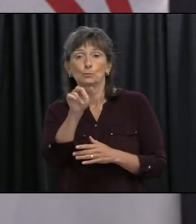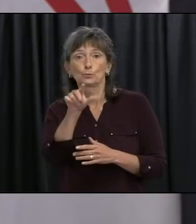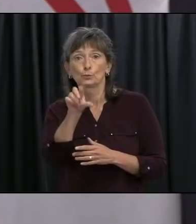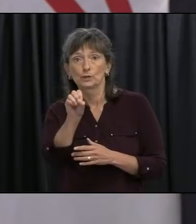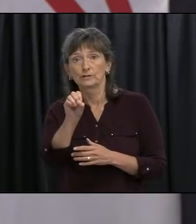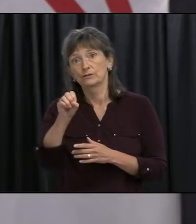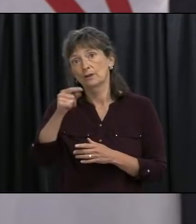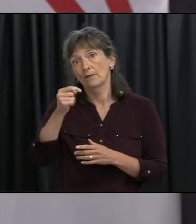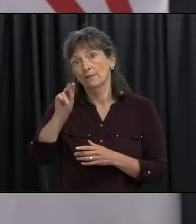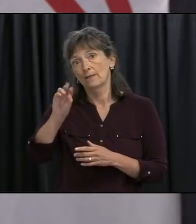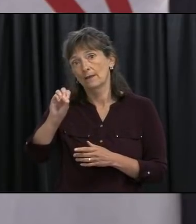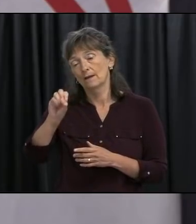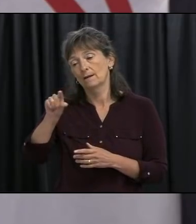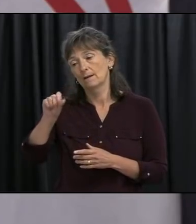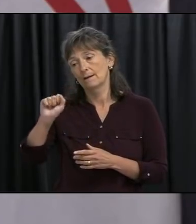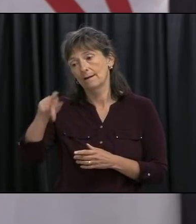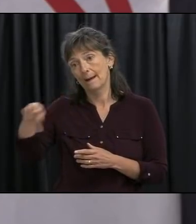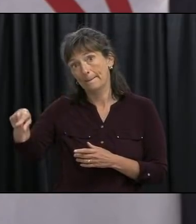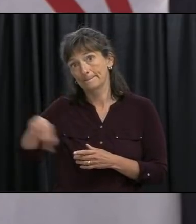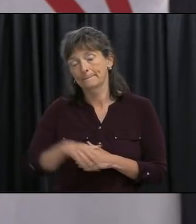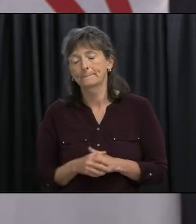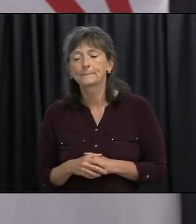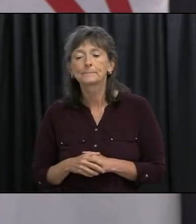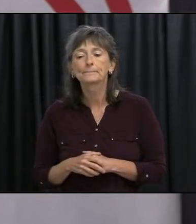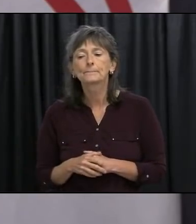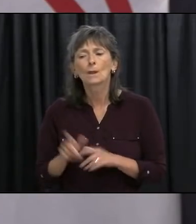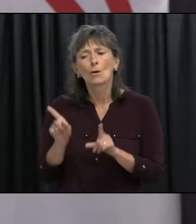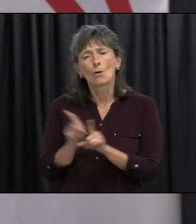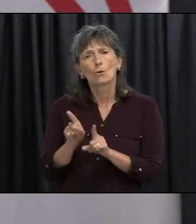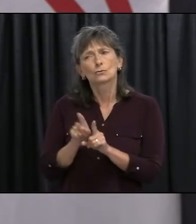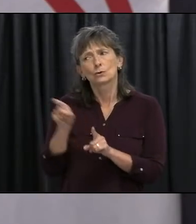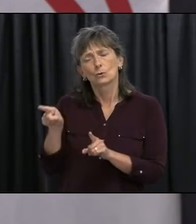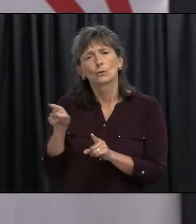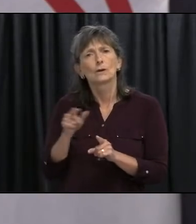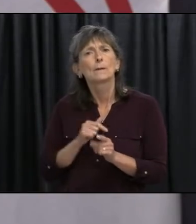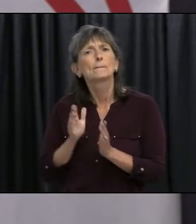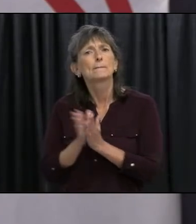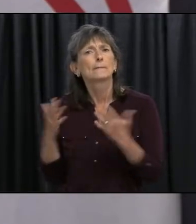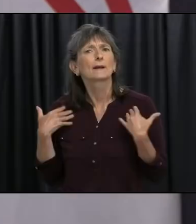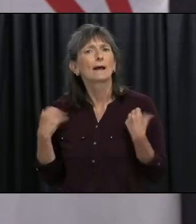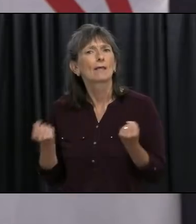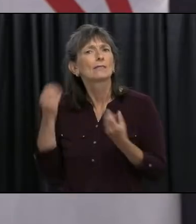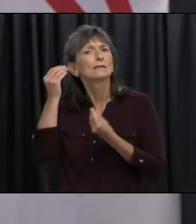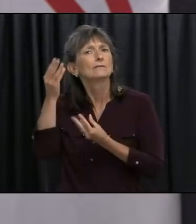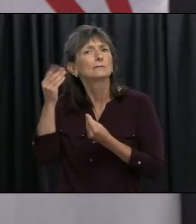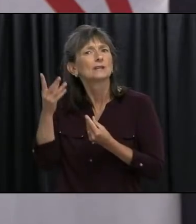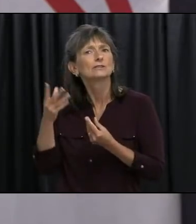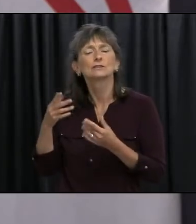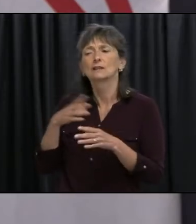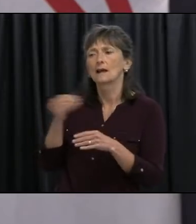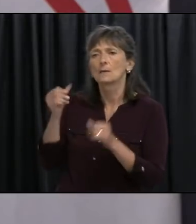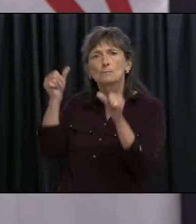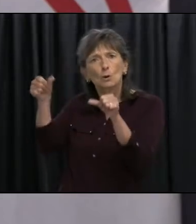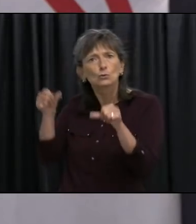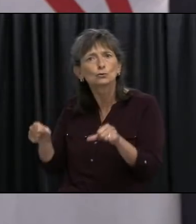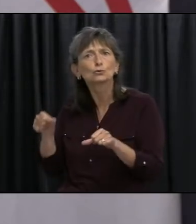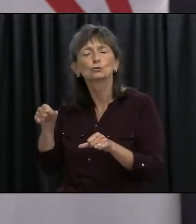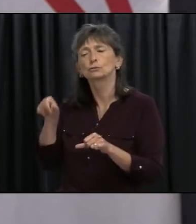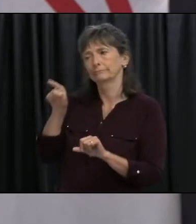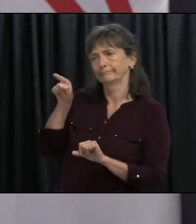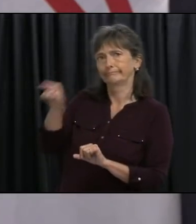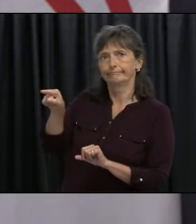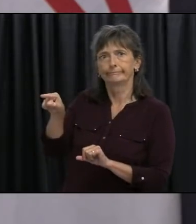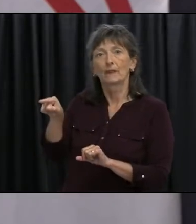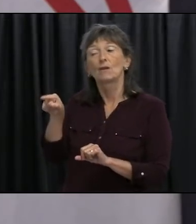our province. There's also public health materials, which is important for businesses to utilize to help support and